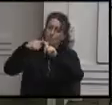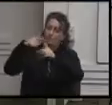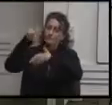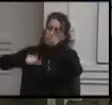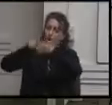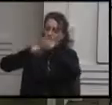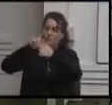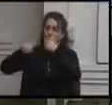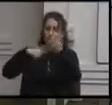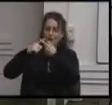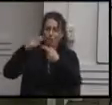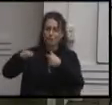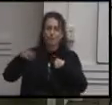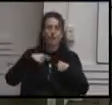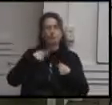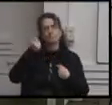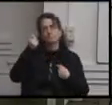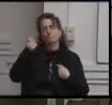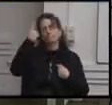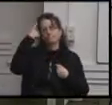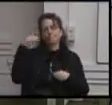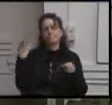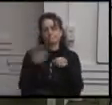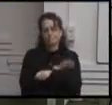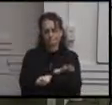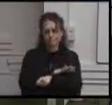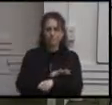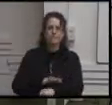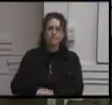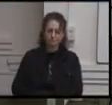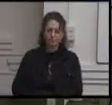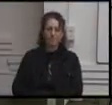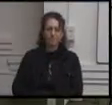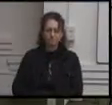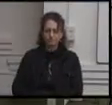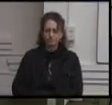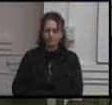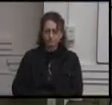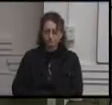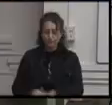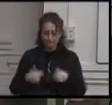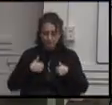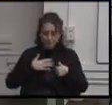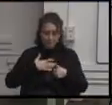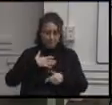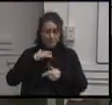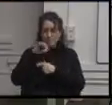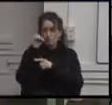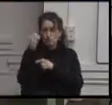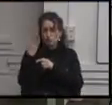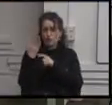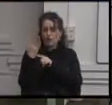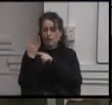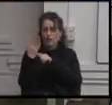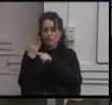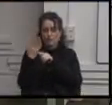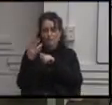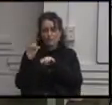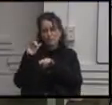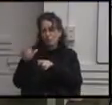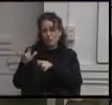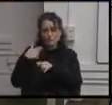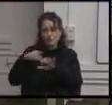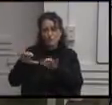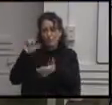that works. Well, it's an interesting concept. The work that I do that's not Downtown Alliance related. We actually do this as